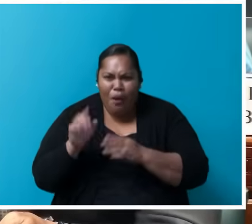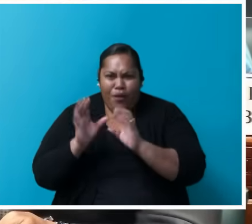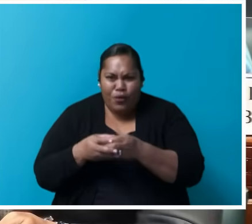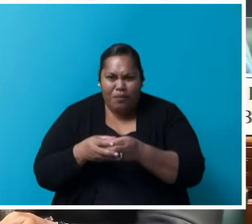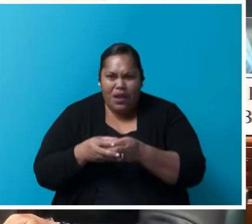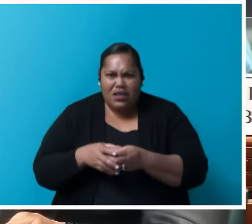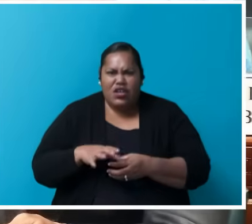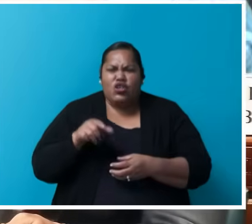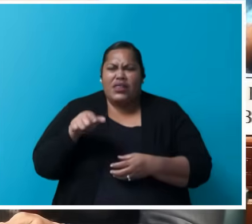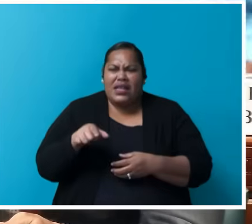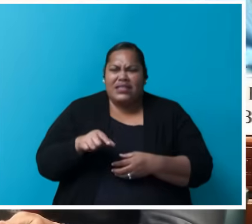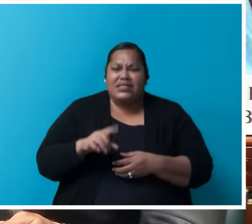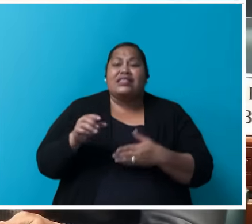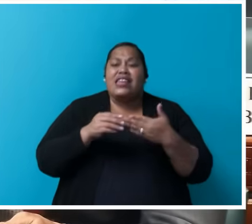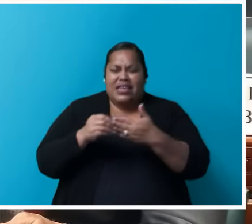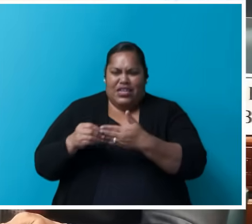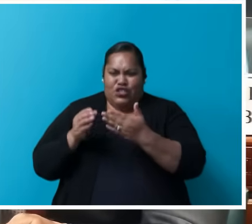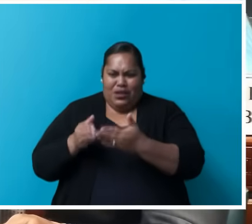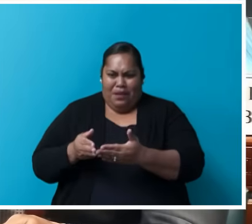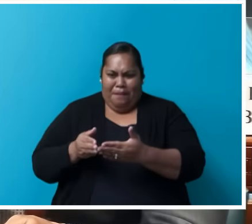So there is a leadership crisis.